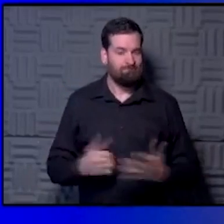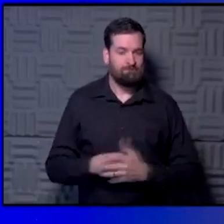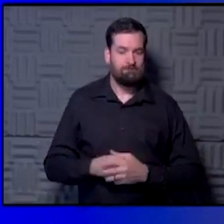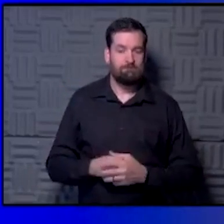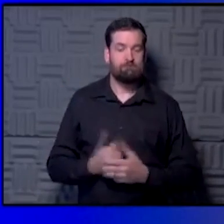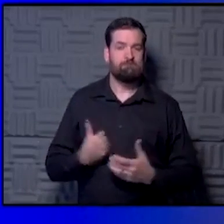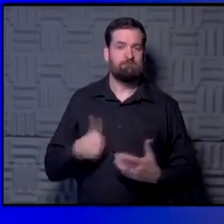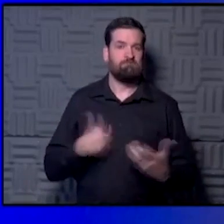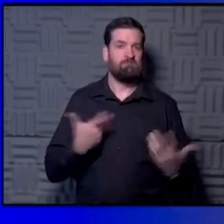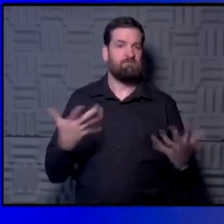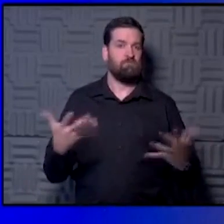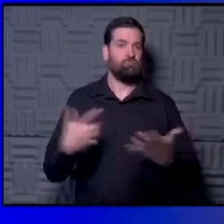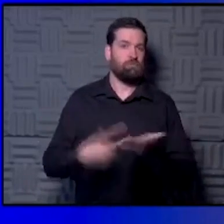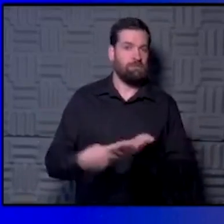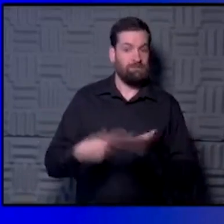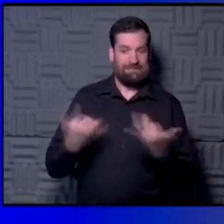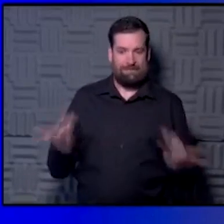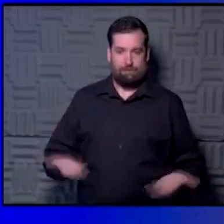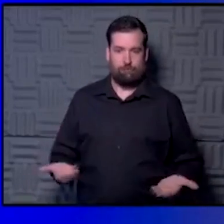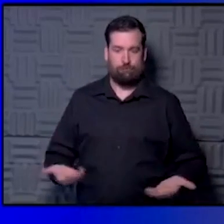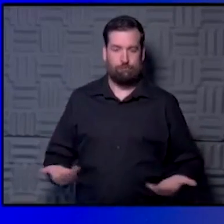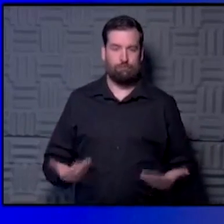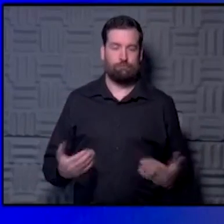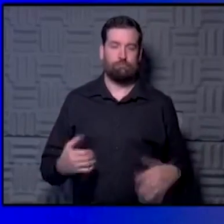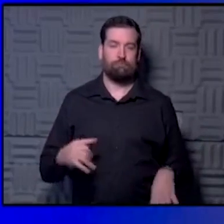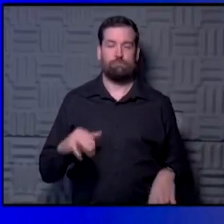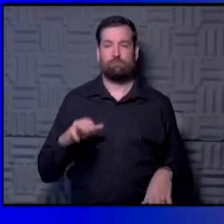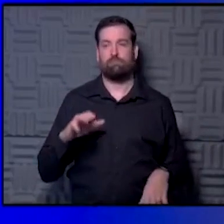We've talked a little bit about on this show about the